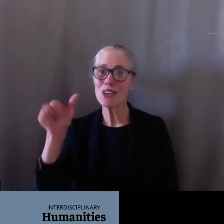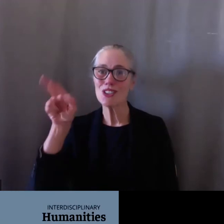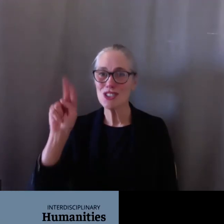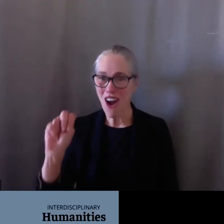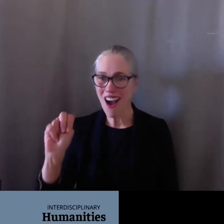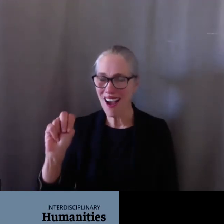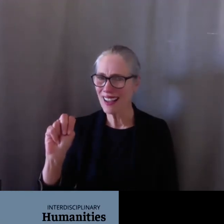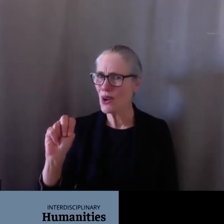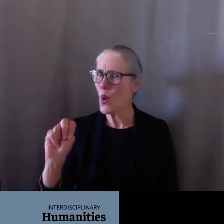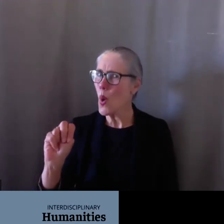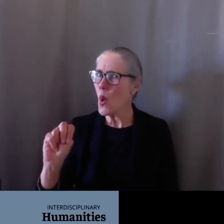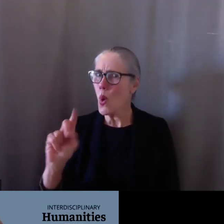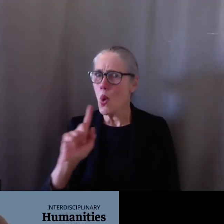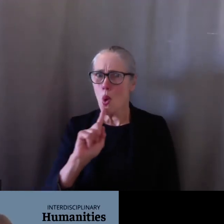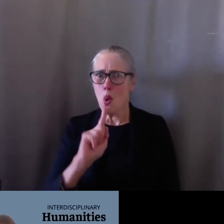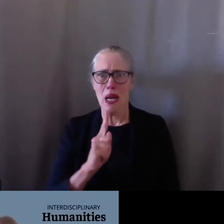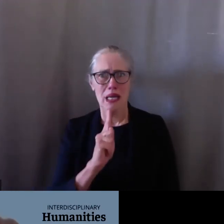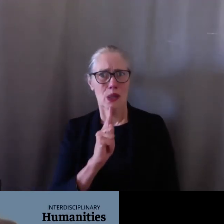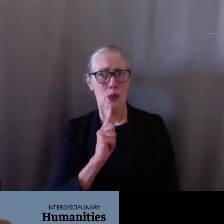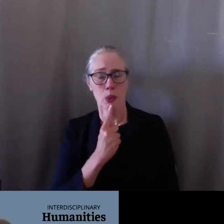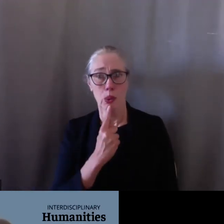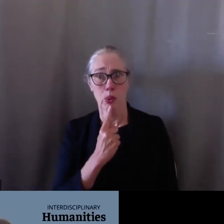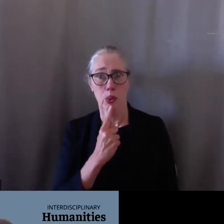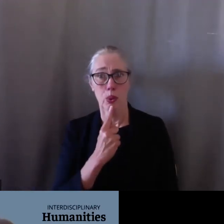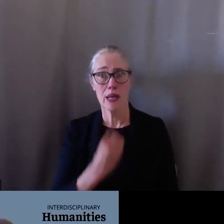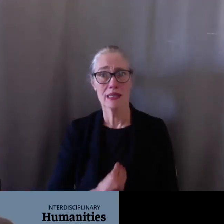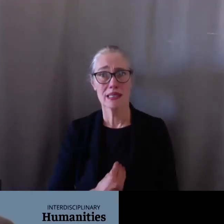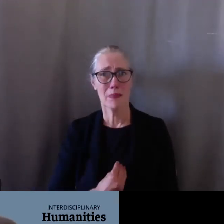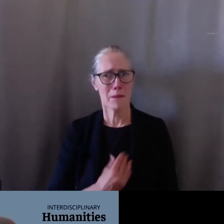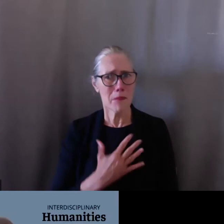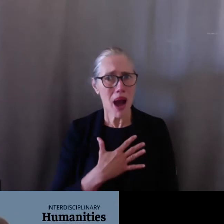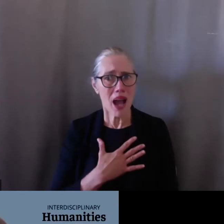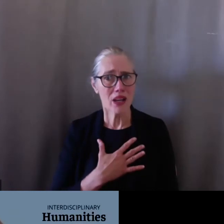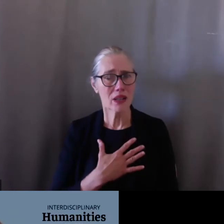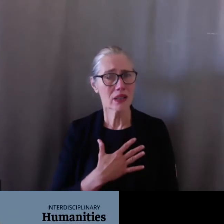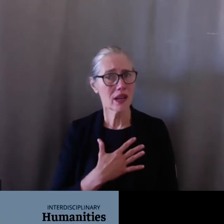I have one here that I will be able to convey to you now.